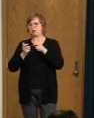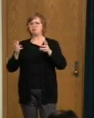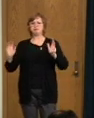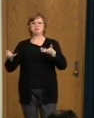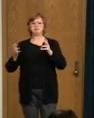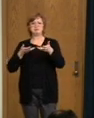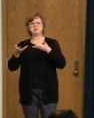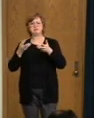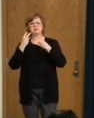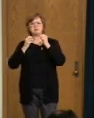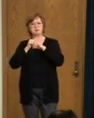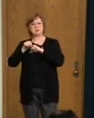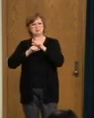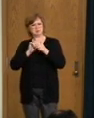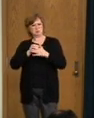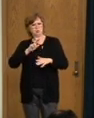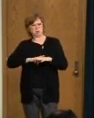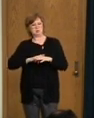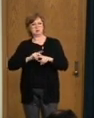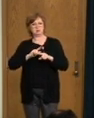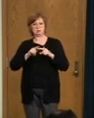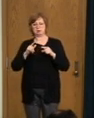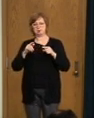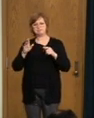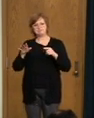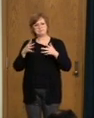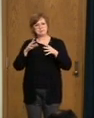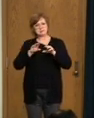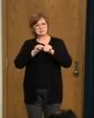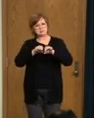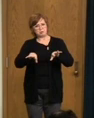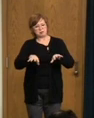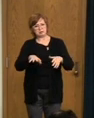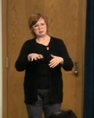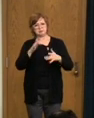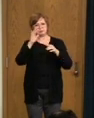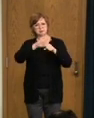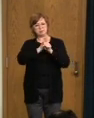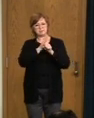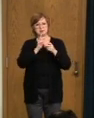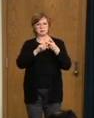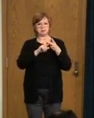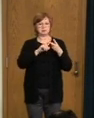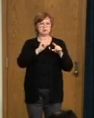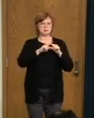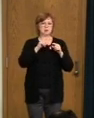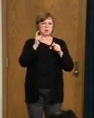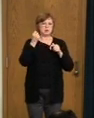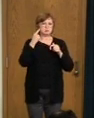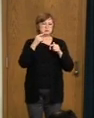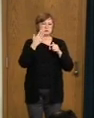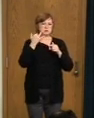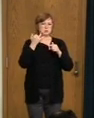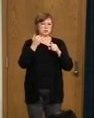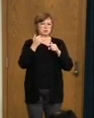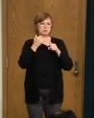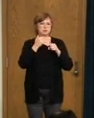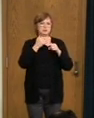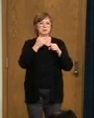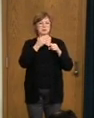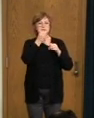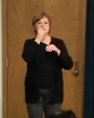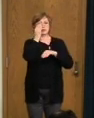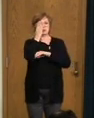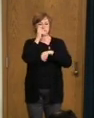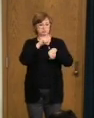work. And that's where, sharing a meal, sitting closer together during break, I think that's where a lot of the transmission is happening. So again,